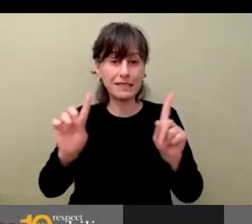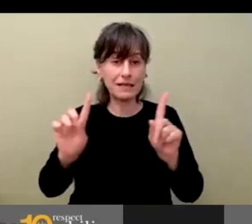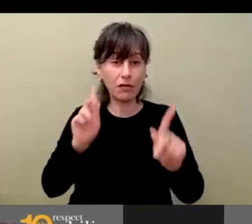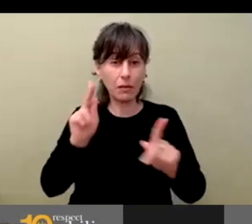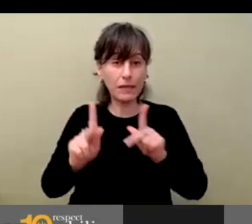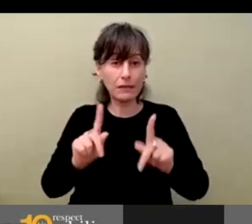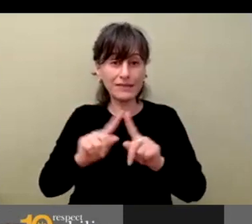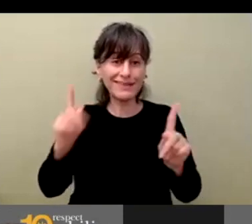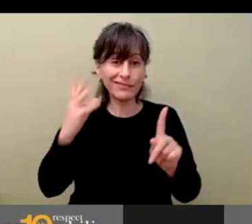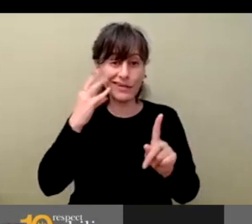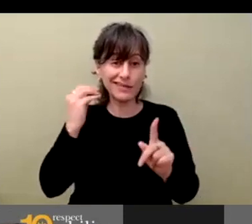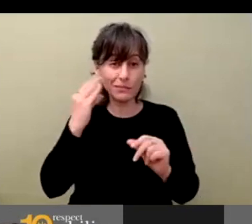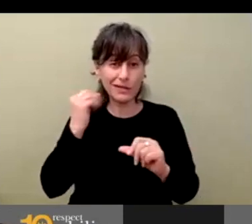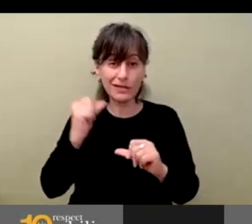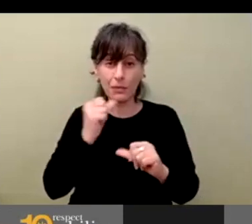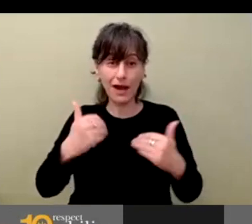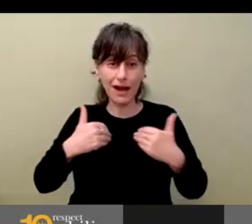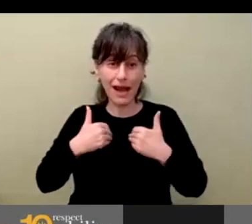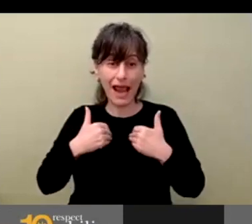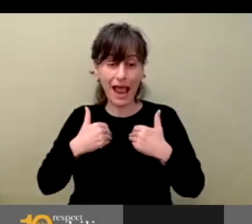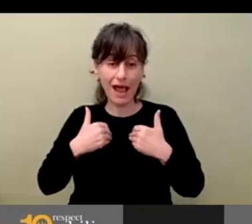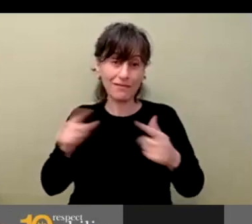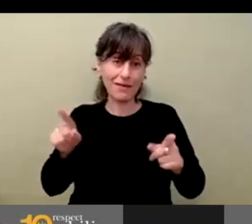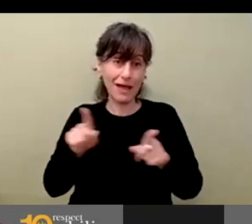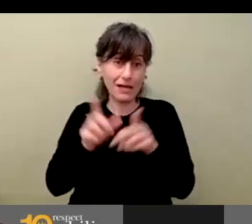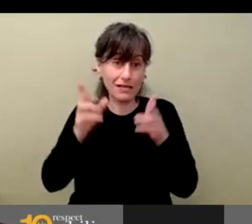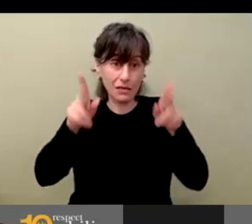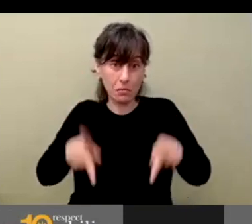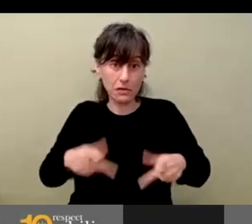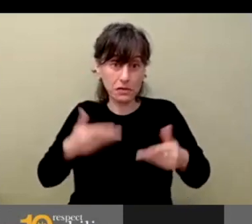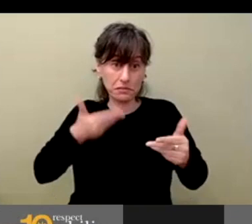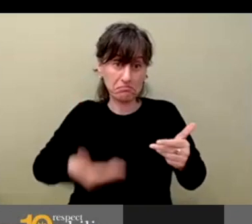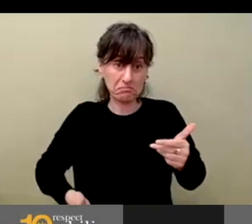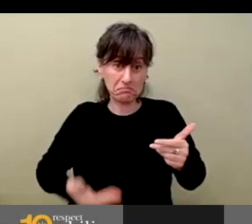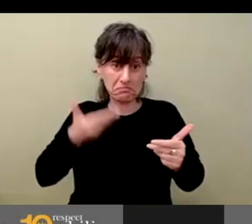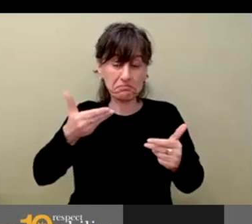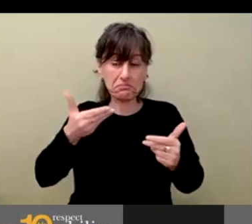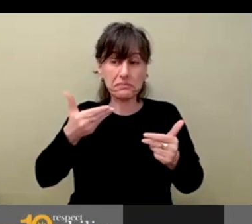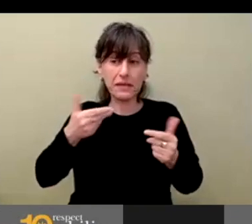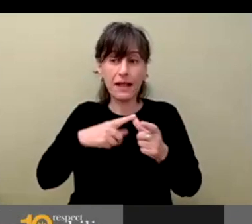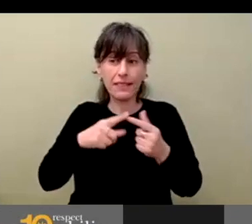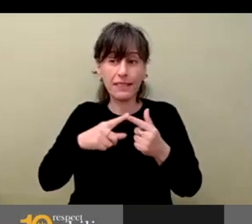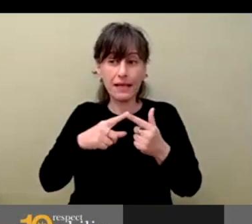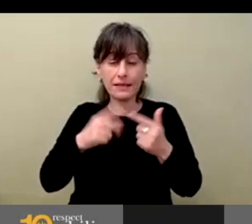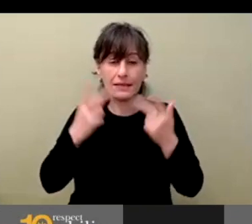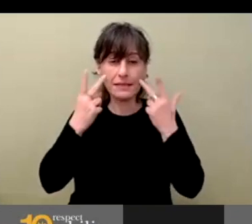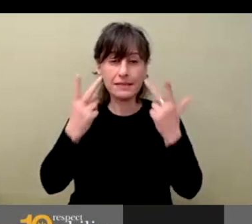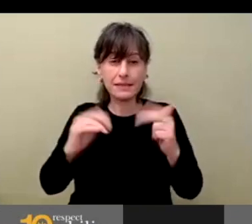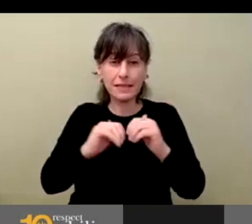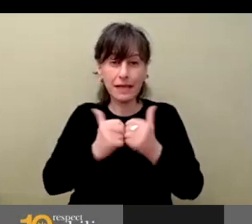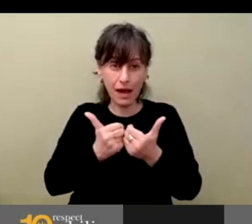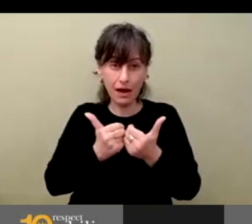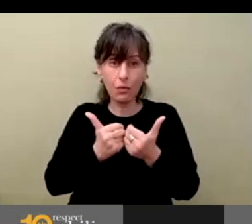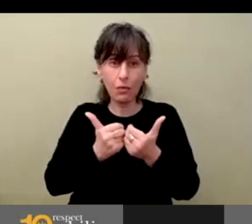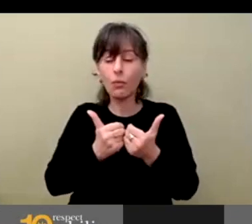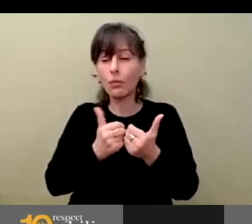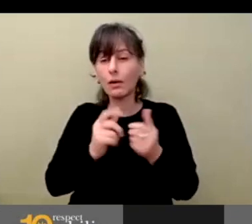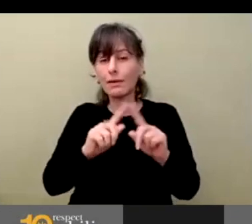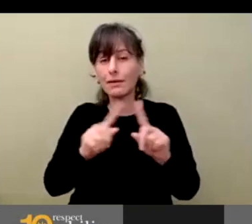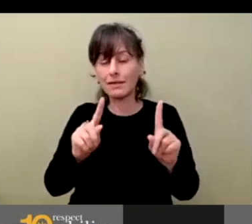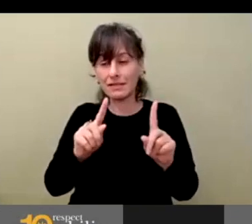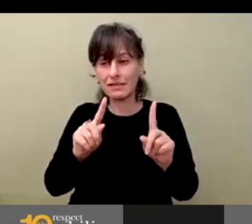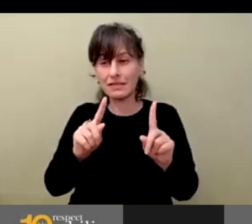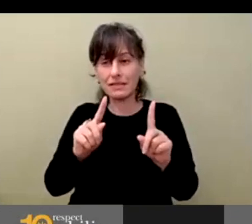have as the person that I am, and seeing how different